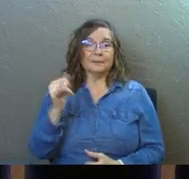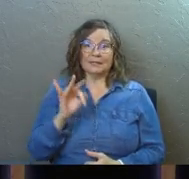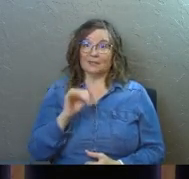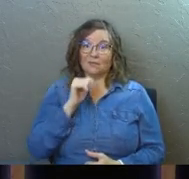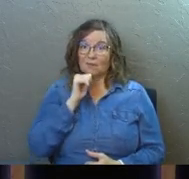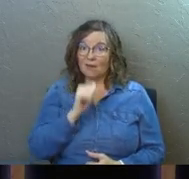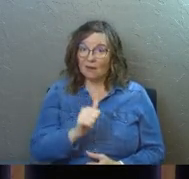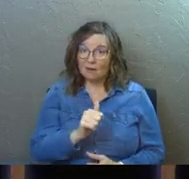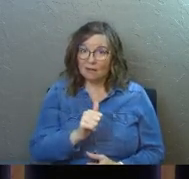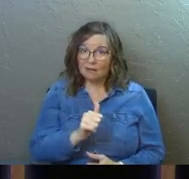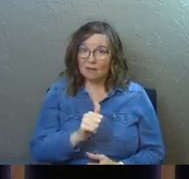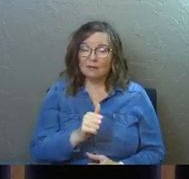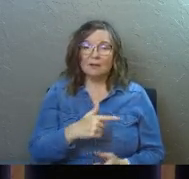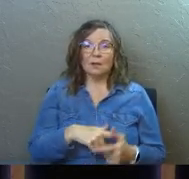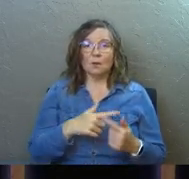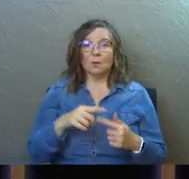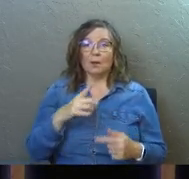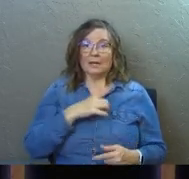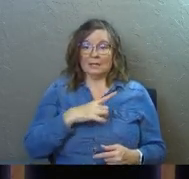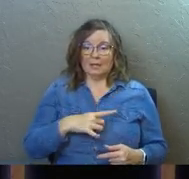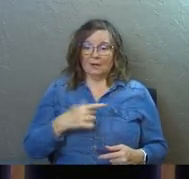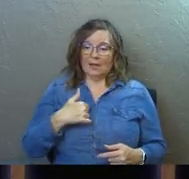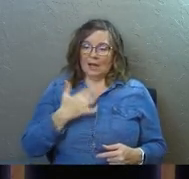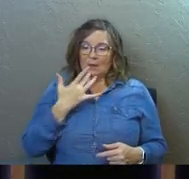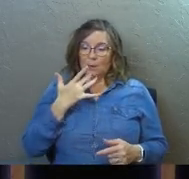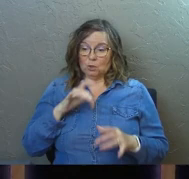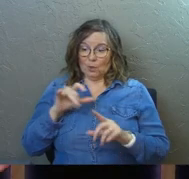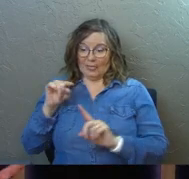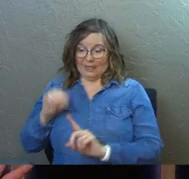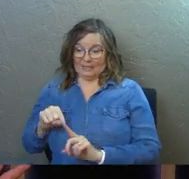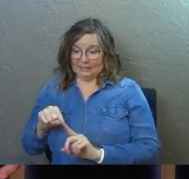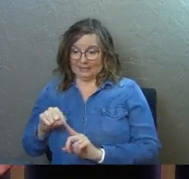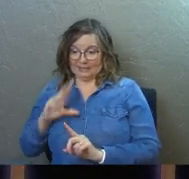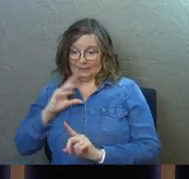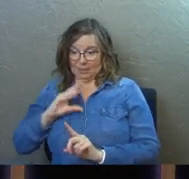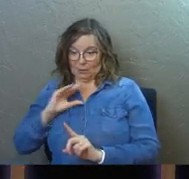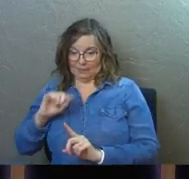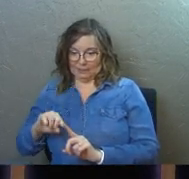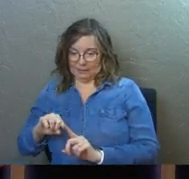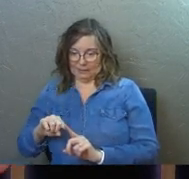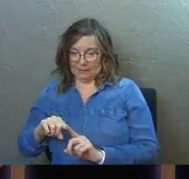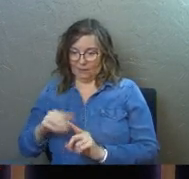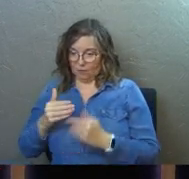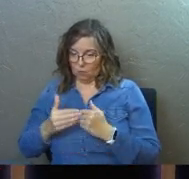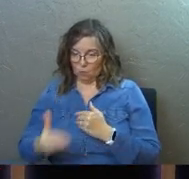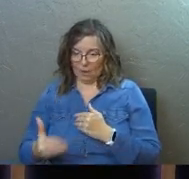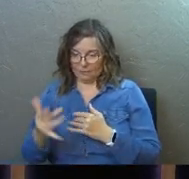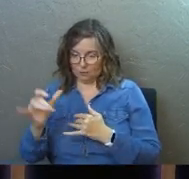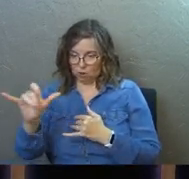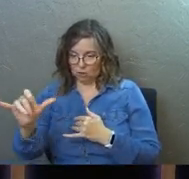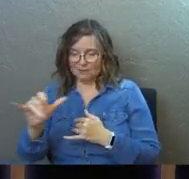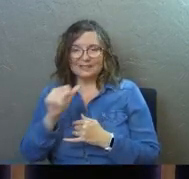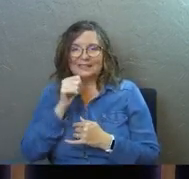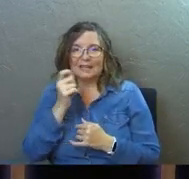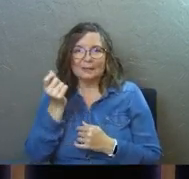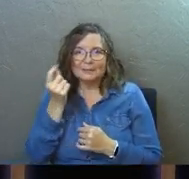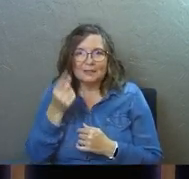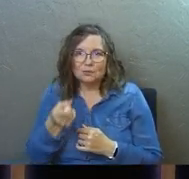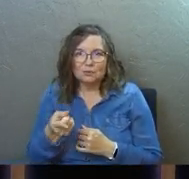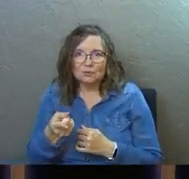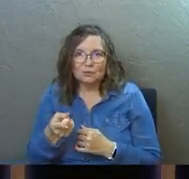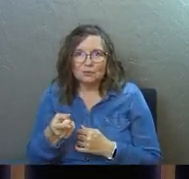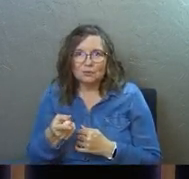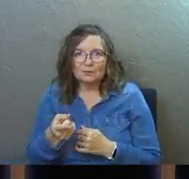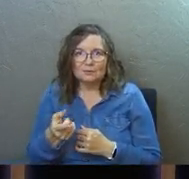if you are not, then when David says, I would rather do this experience for all the rest of eternity, it's not going to make sense to